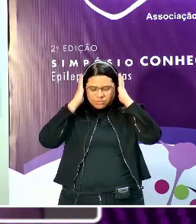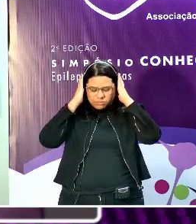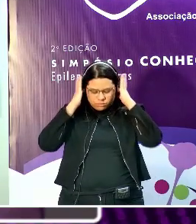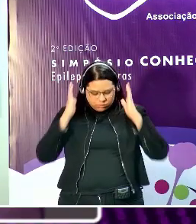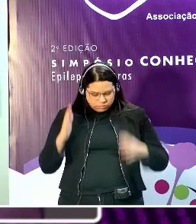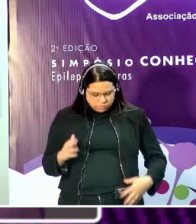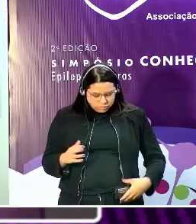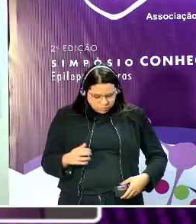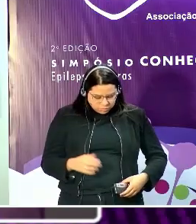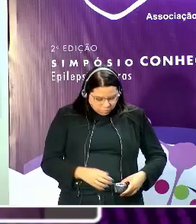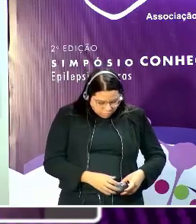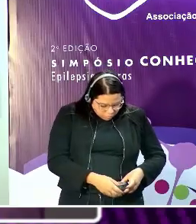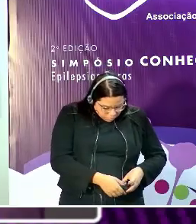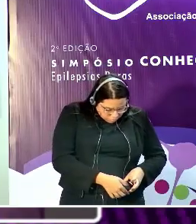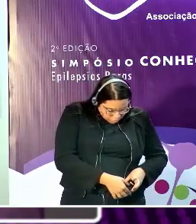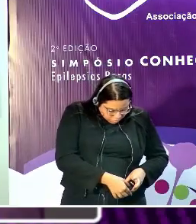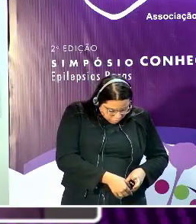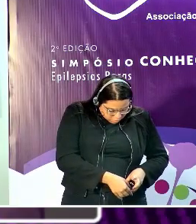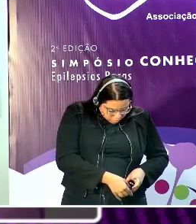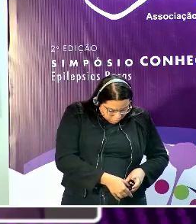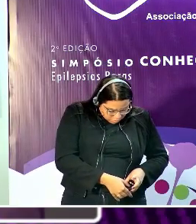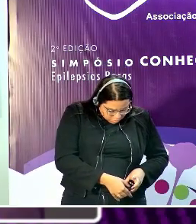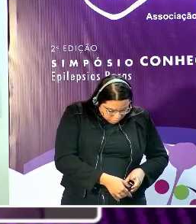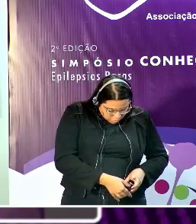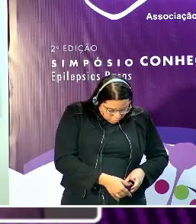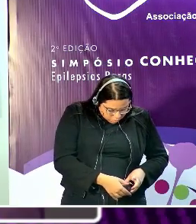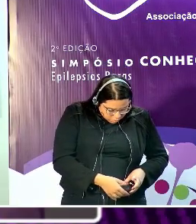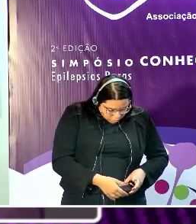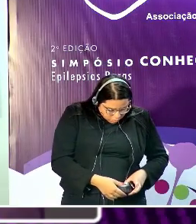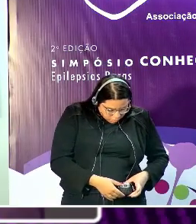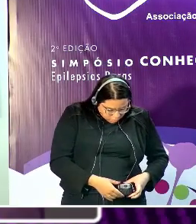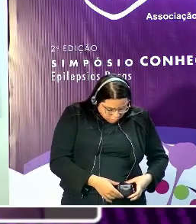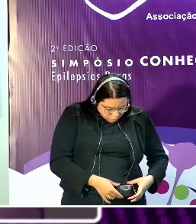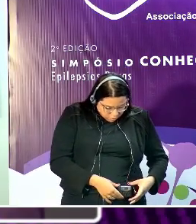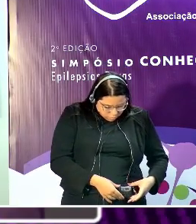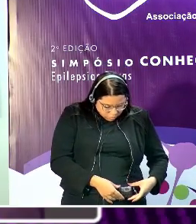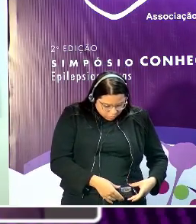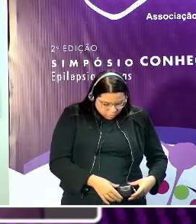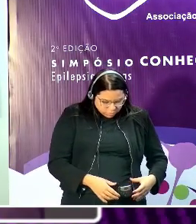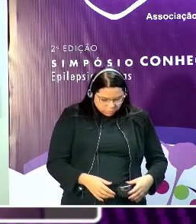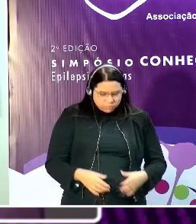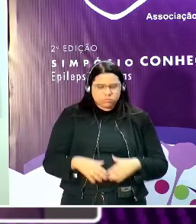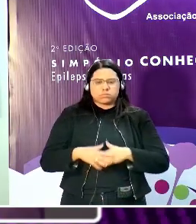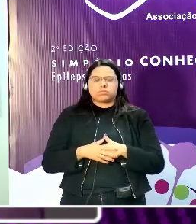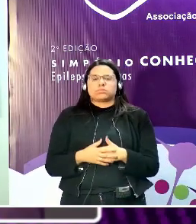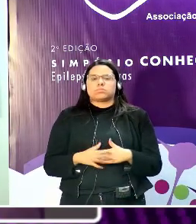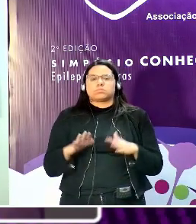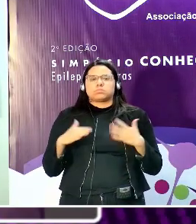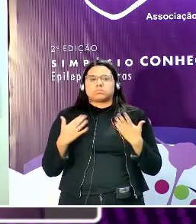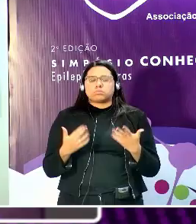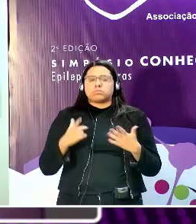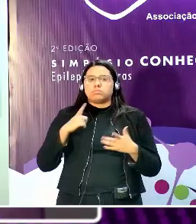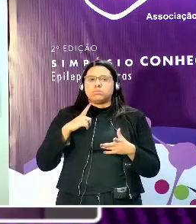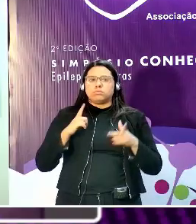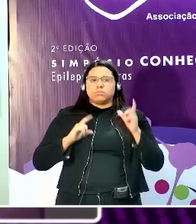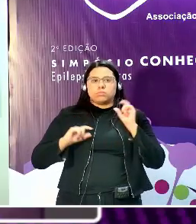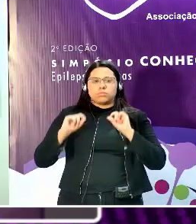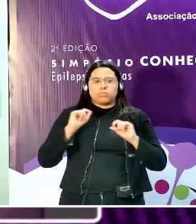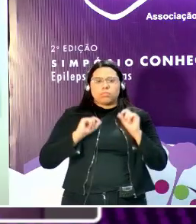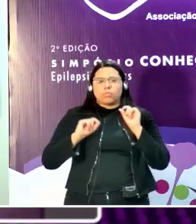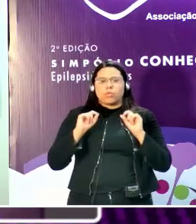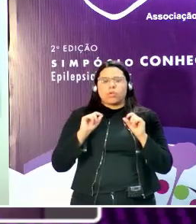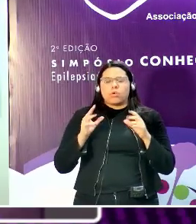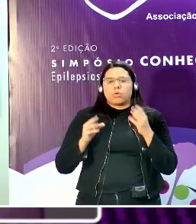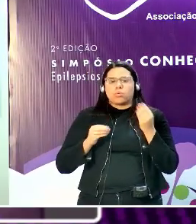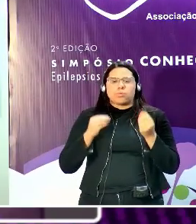which is reversing genetic lesion. And then there's at a functional level. E a gente tem a questão de